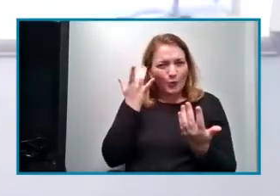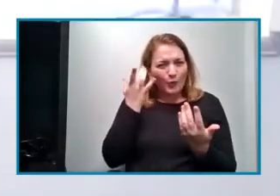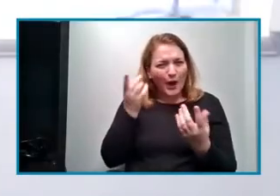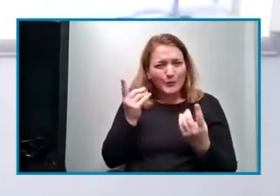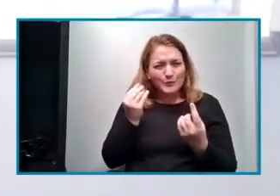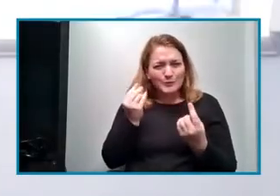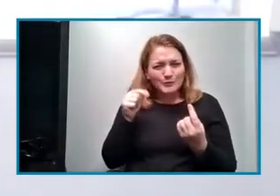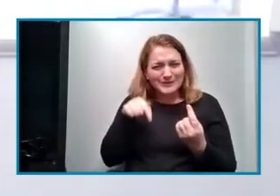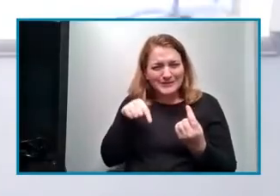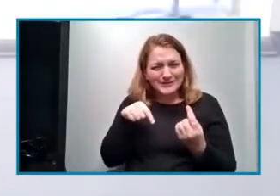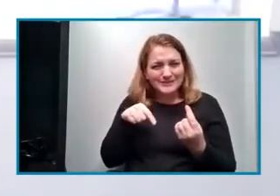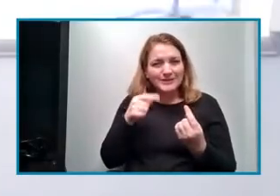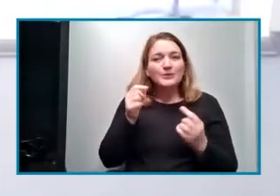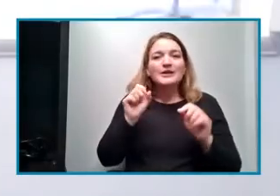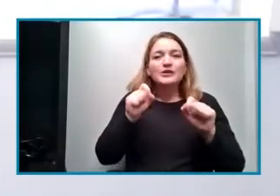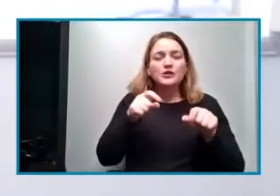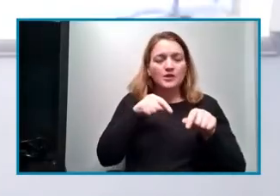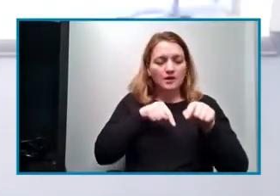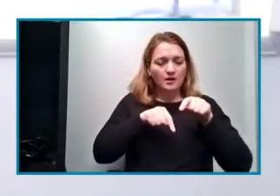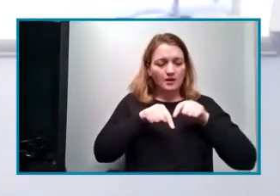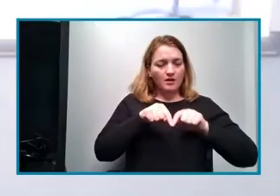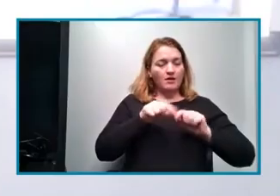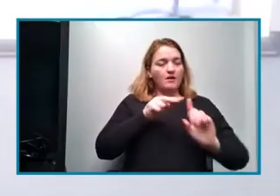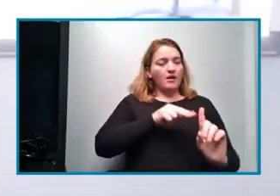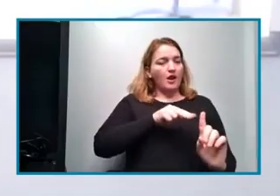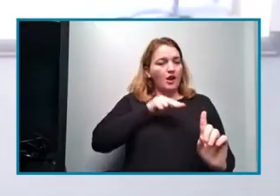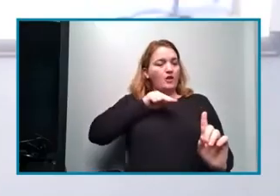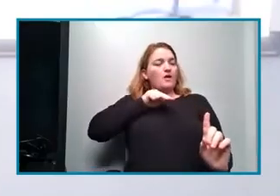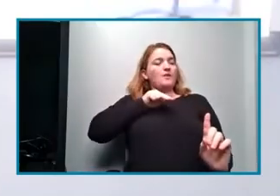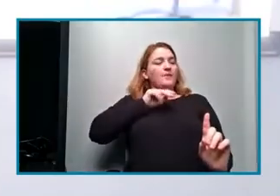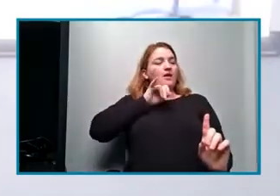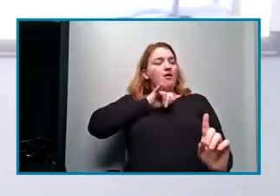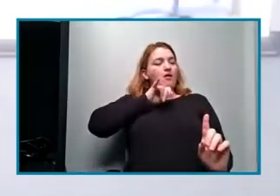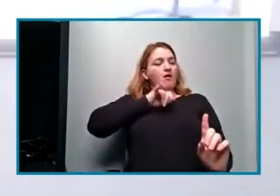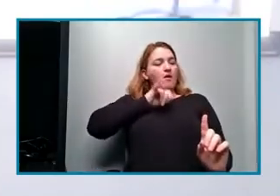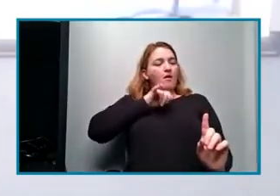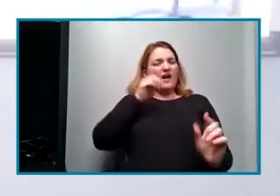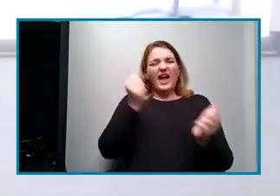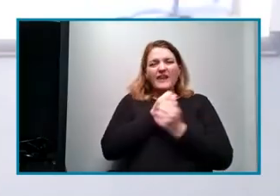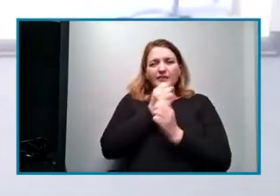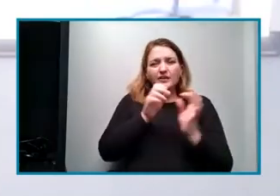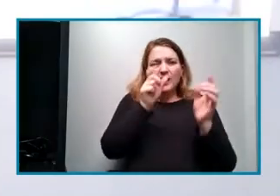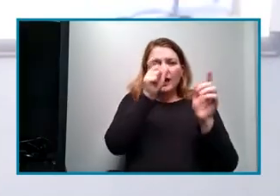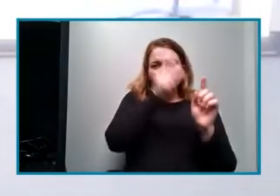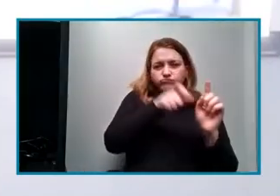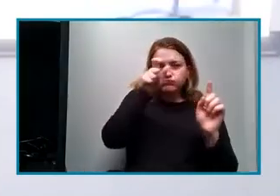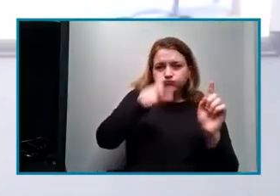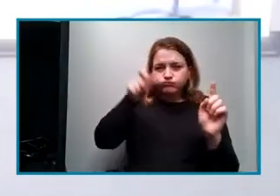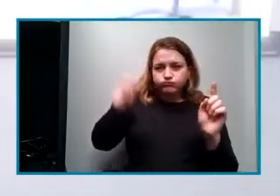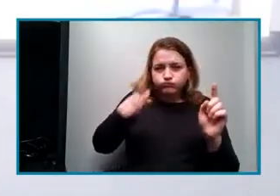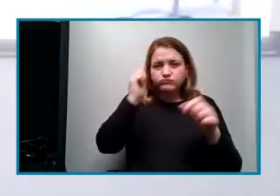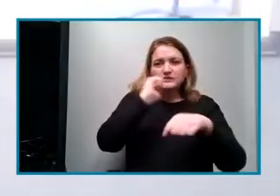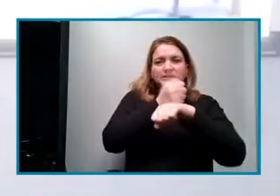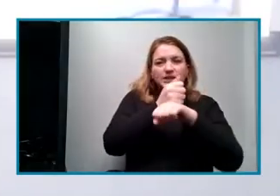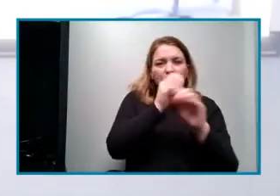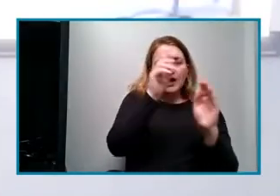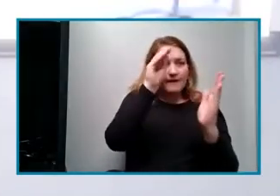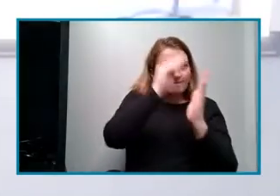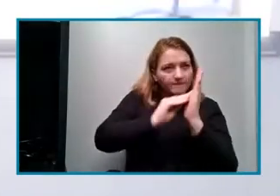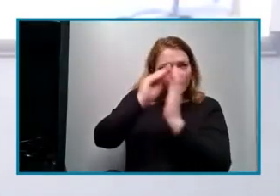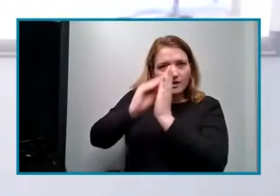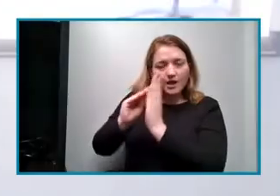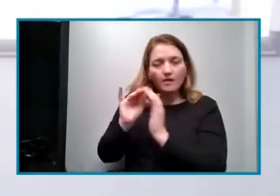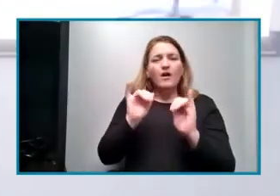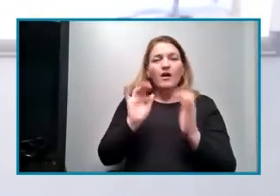take a step back once we had laid everything out initially, and instead of it, we were able to kind of evolve our way of thinking in our